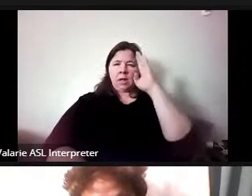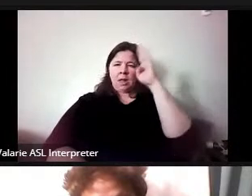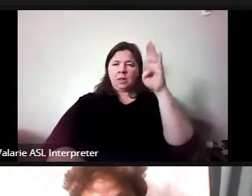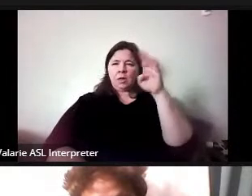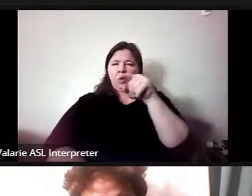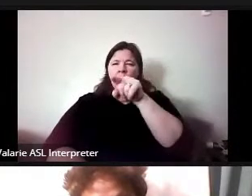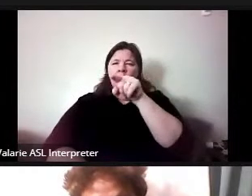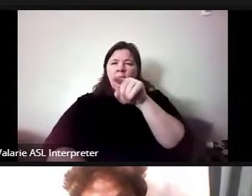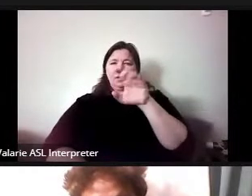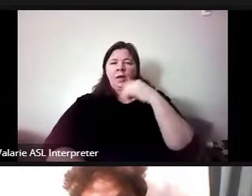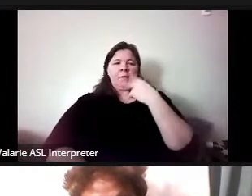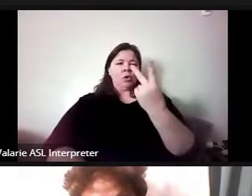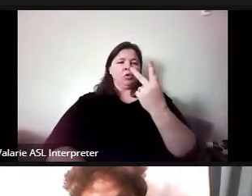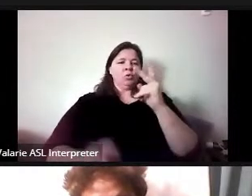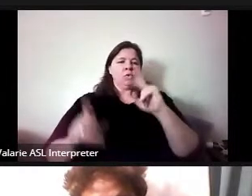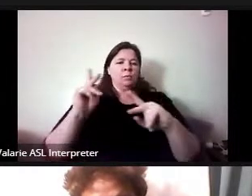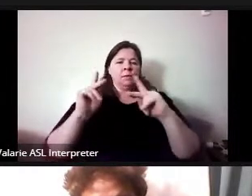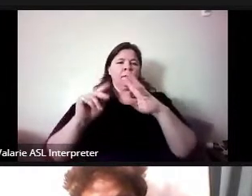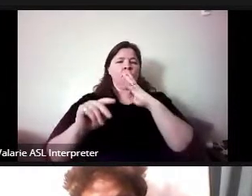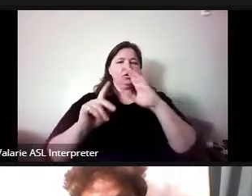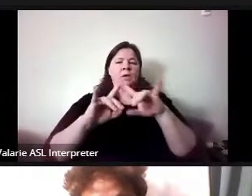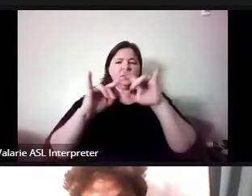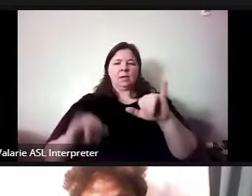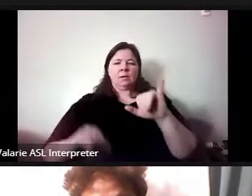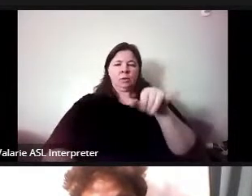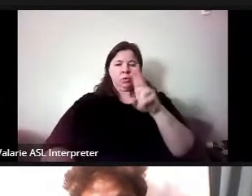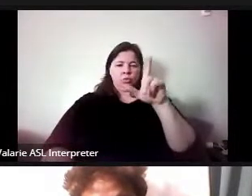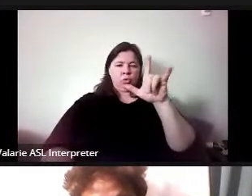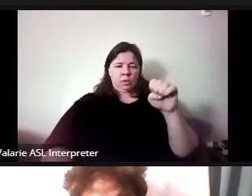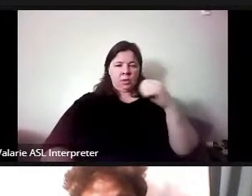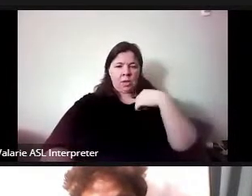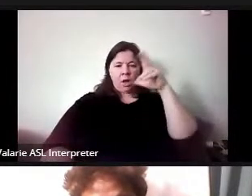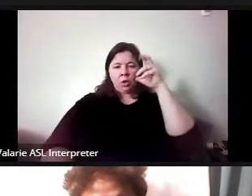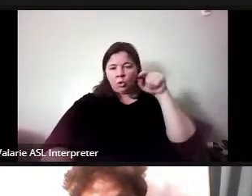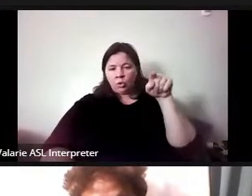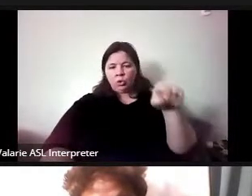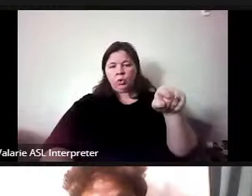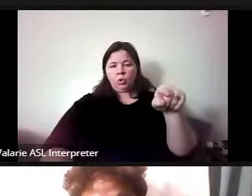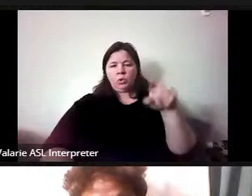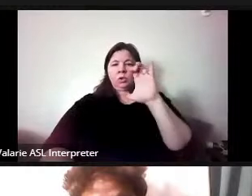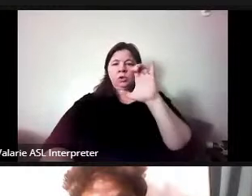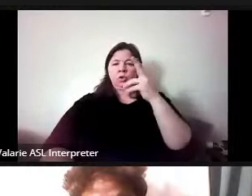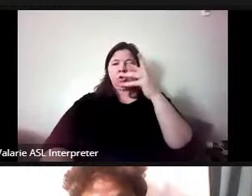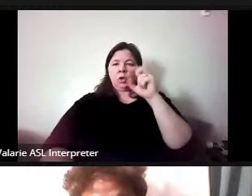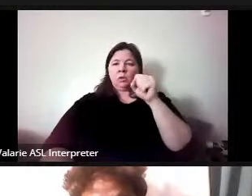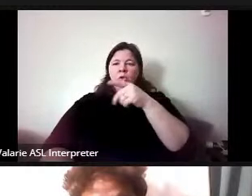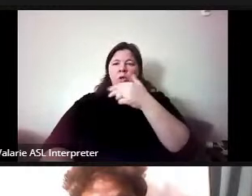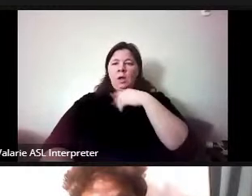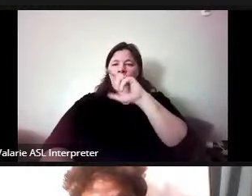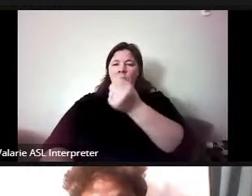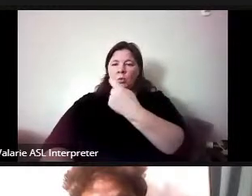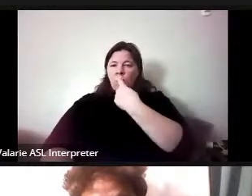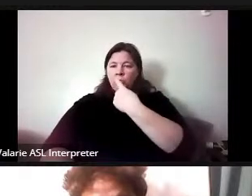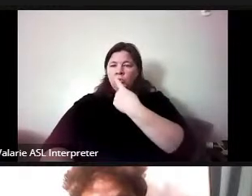Hello. Okay, we have two people. All right, Julie, I heard you. Charles, do you have a